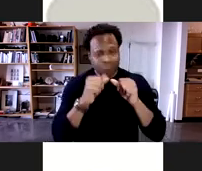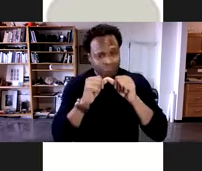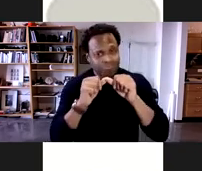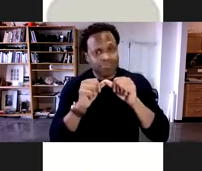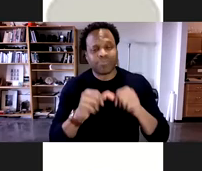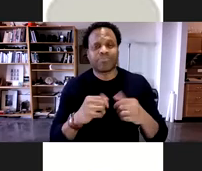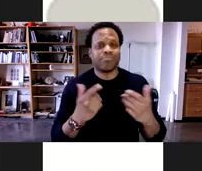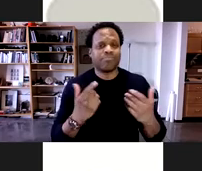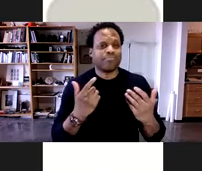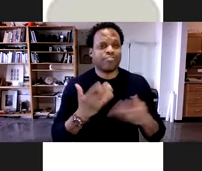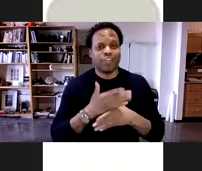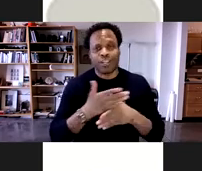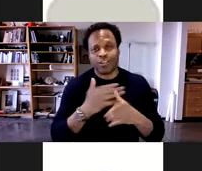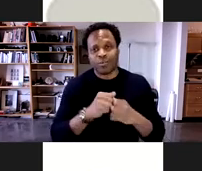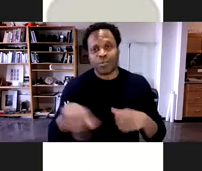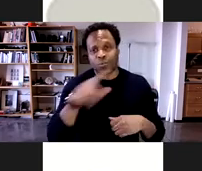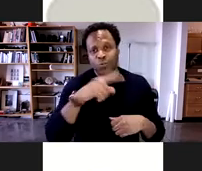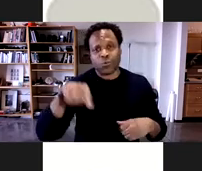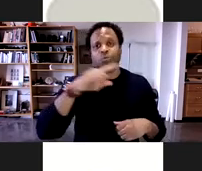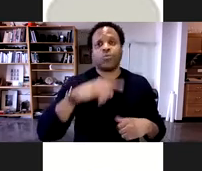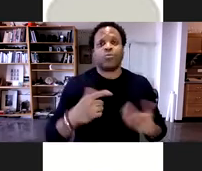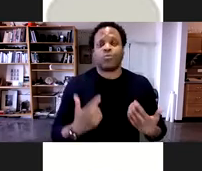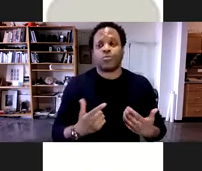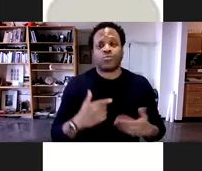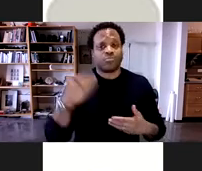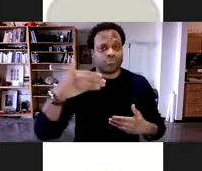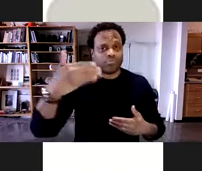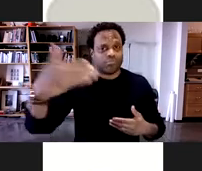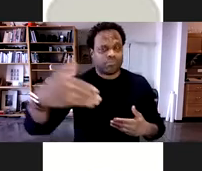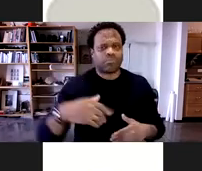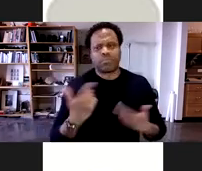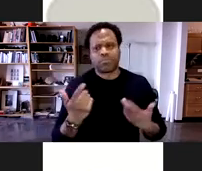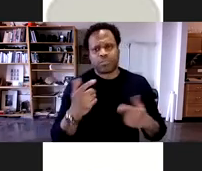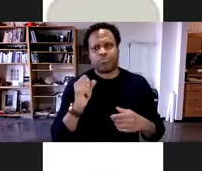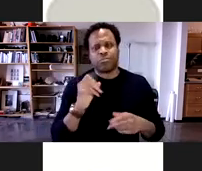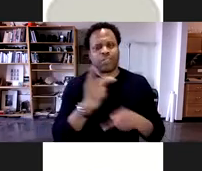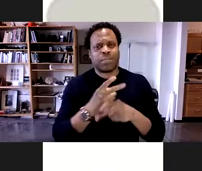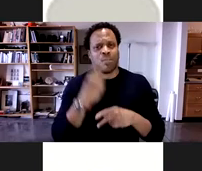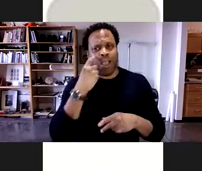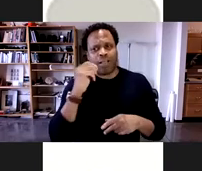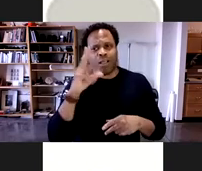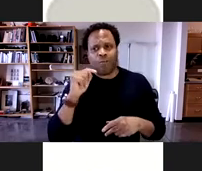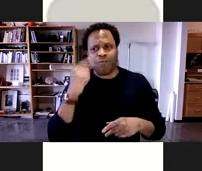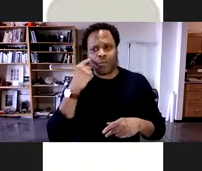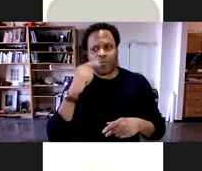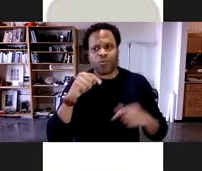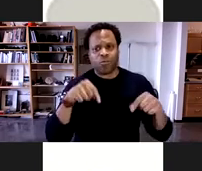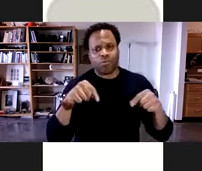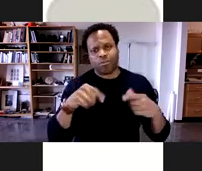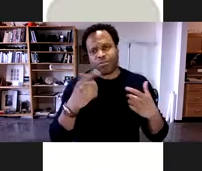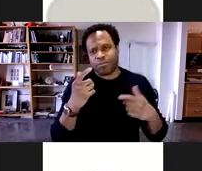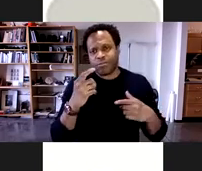that we will have to provide this workshop. We're going to continue providing workshops. We'll be sharing all the information with you that we have in the coming